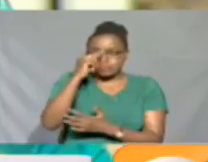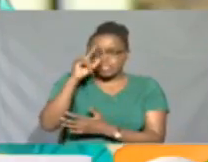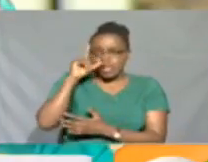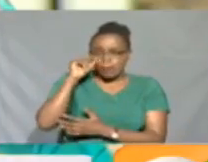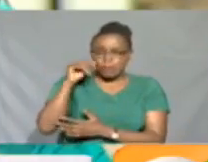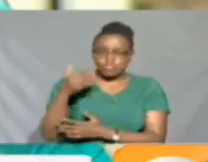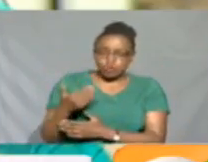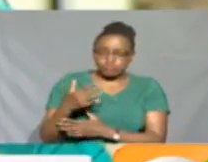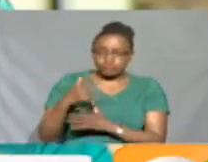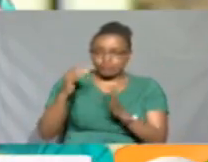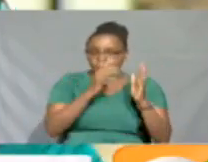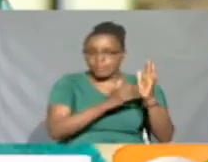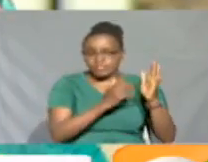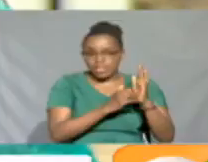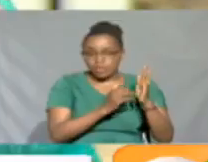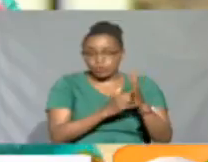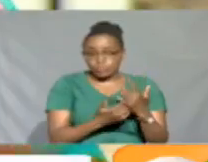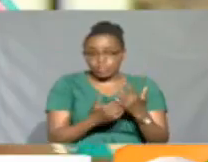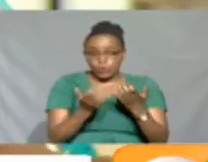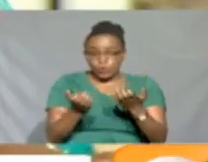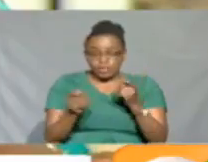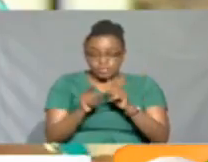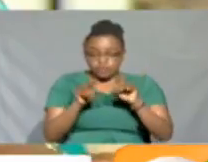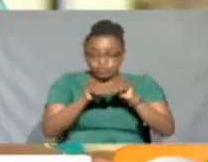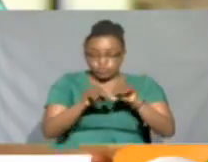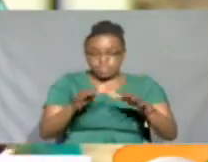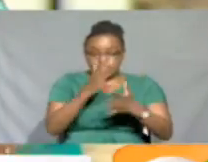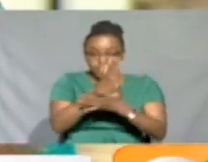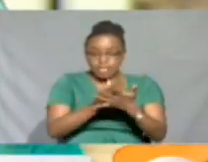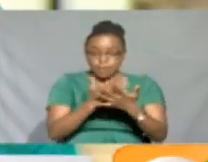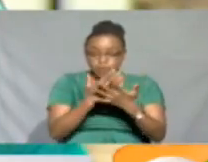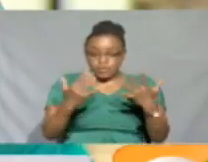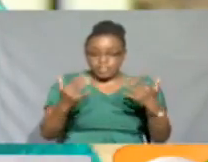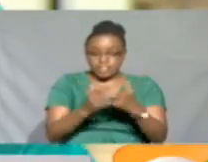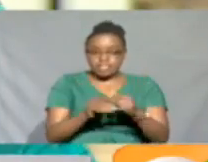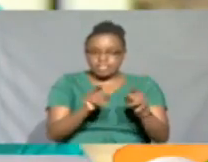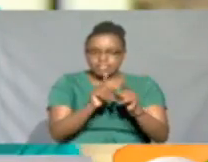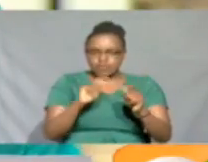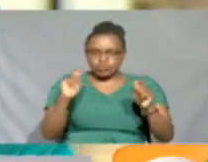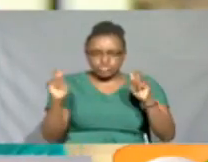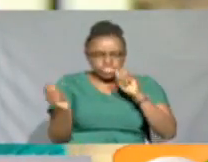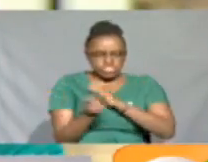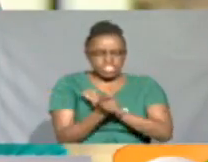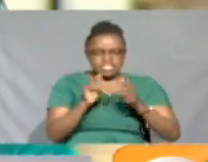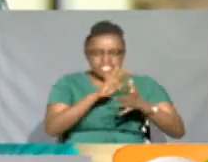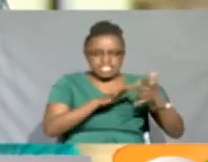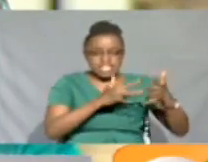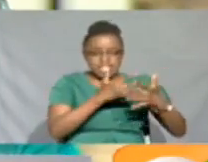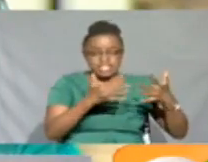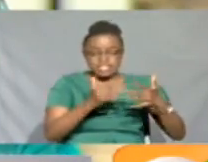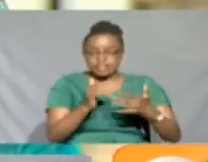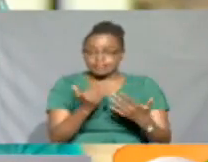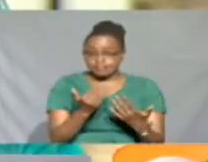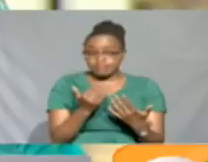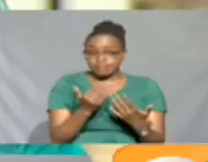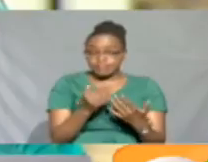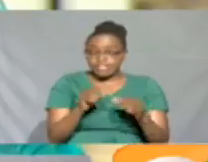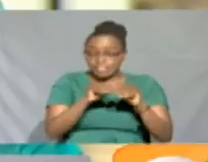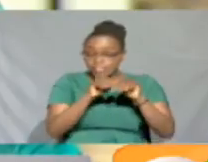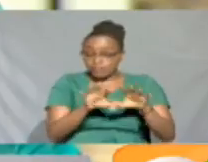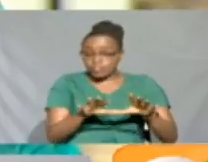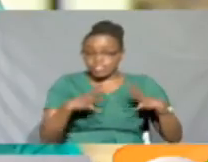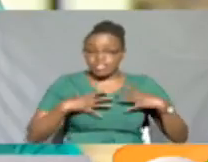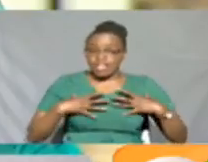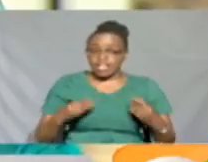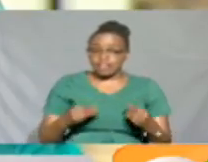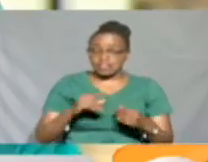or going to Machakos. And so we need to devolve some of these things, and we need to re-strategize and ask ourselves, was devolving